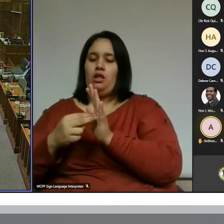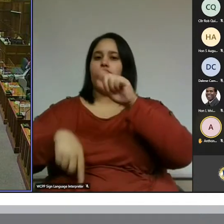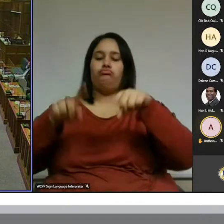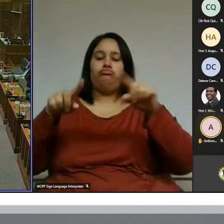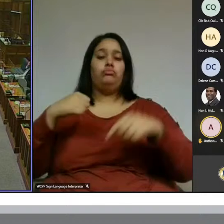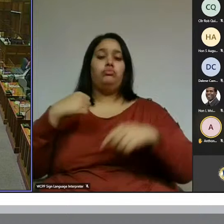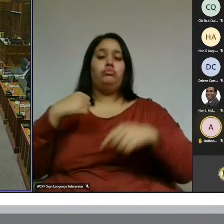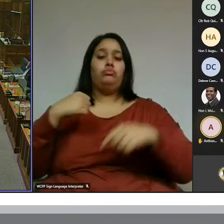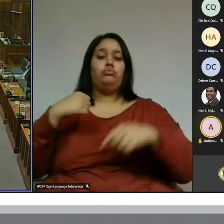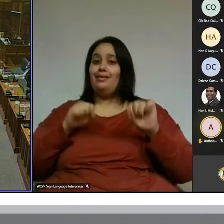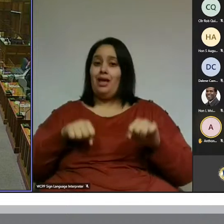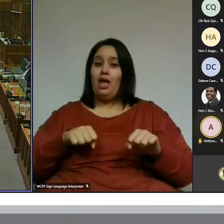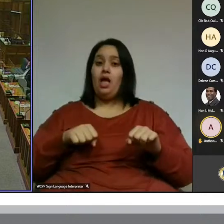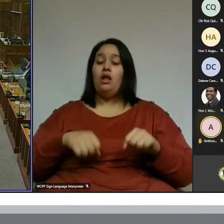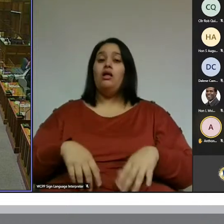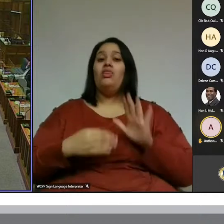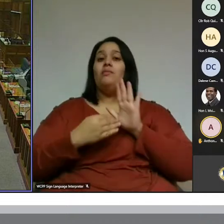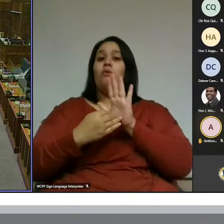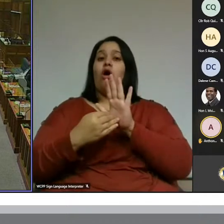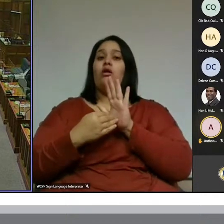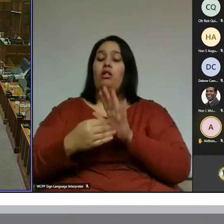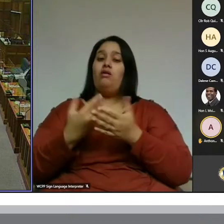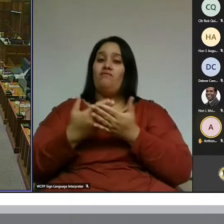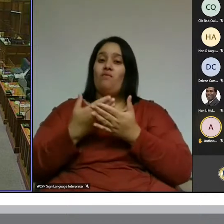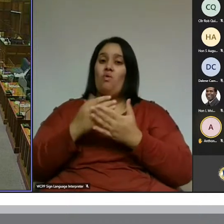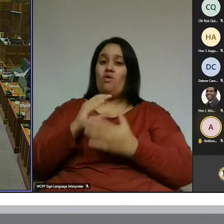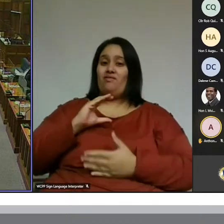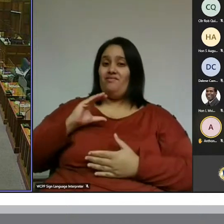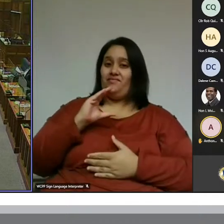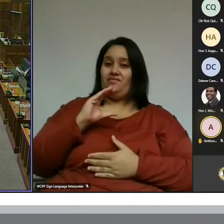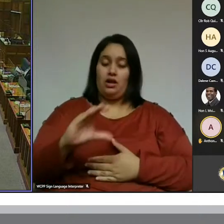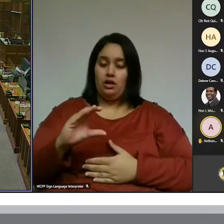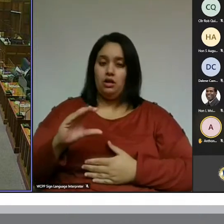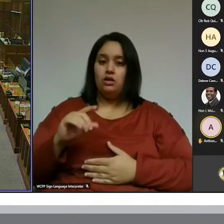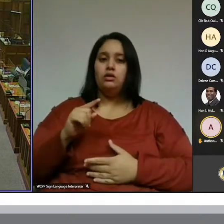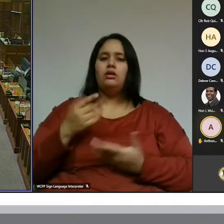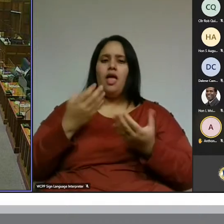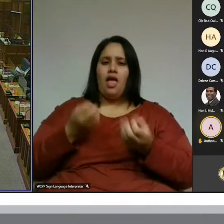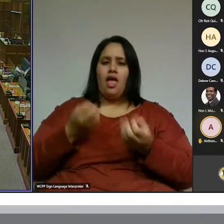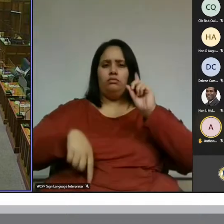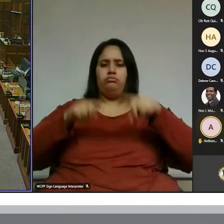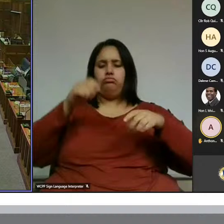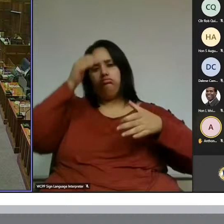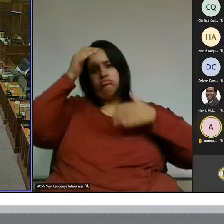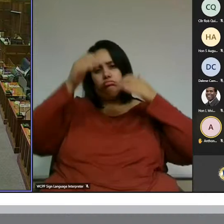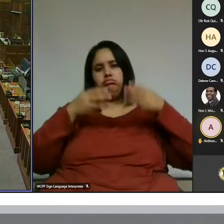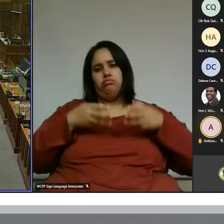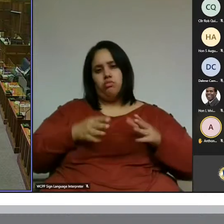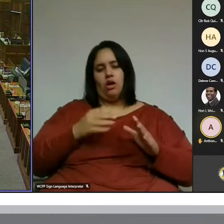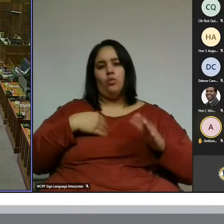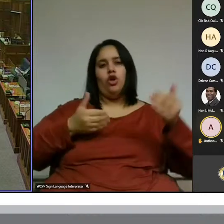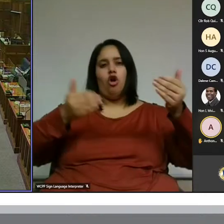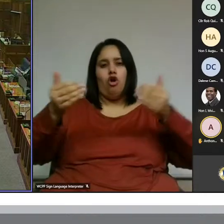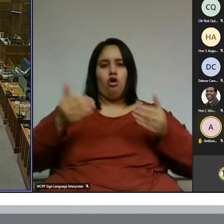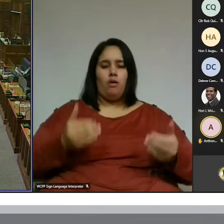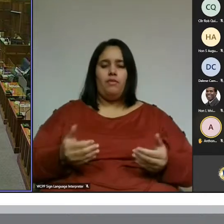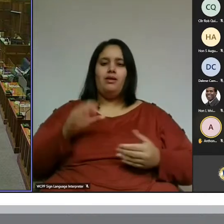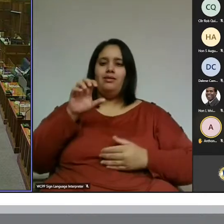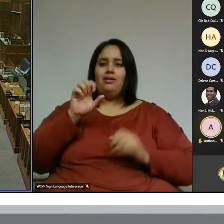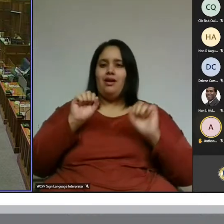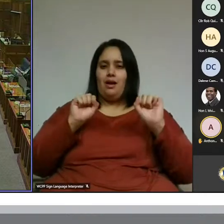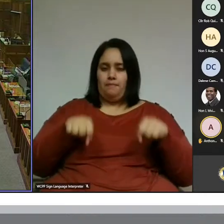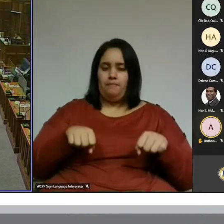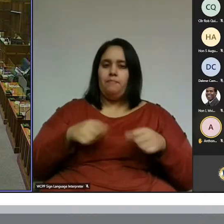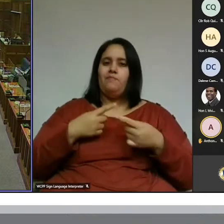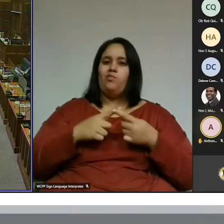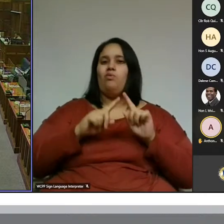The funding model, I think, in some innovative ways can be accommodated for in such a